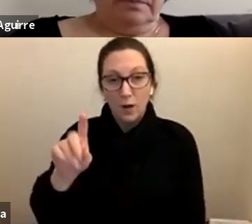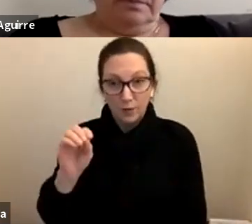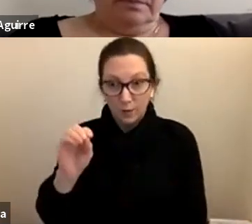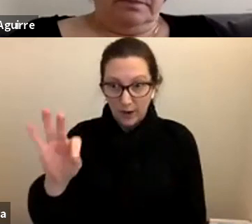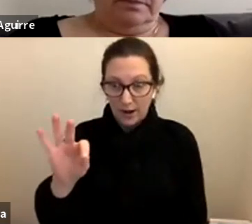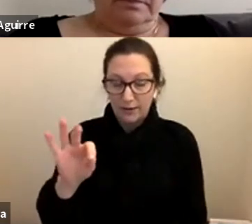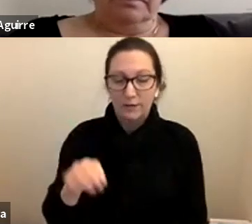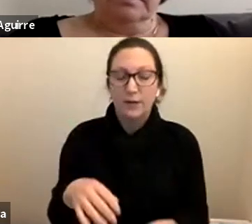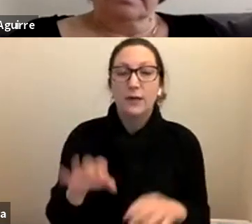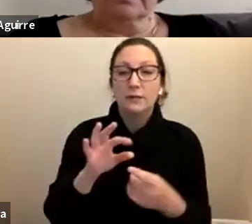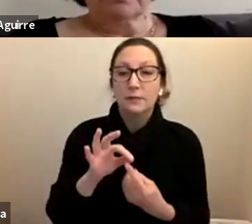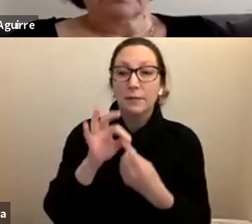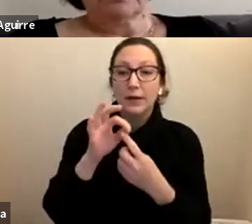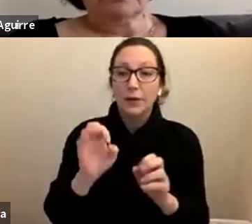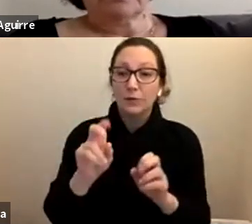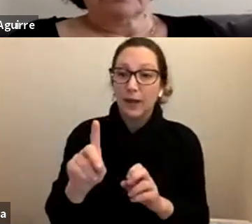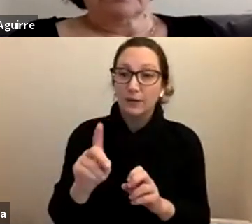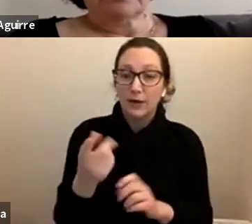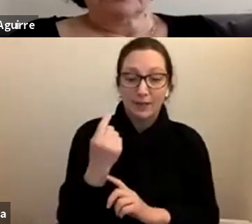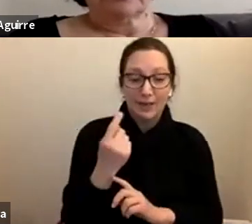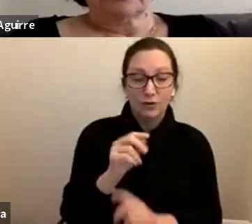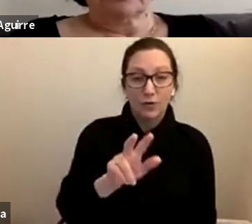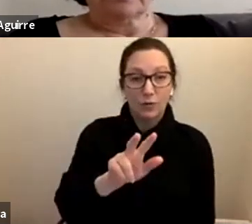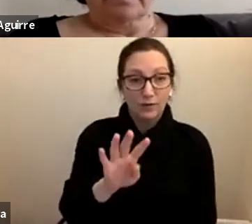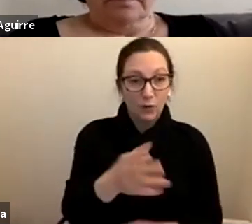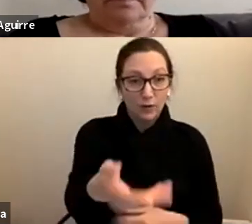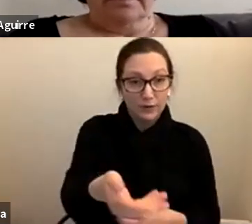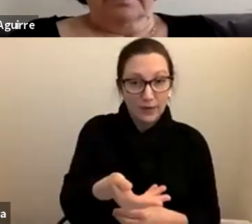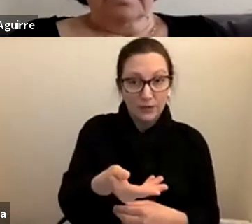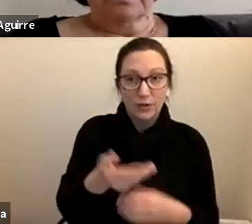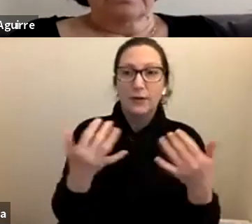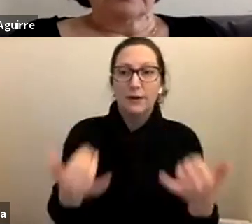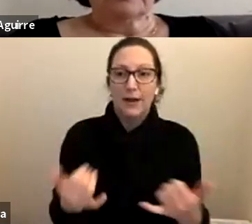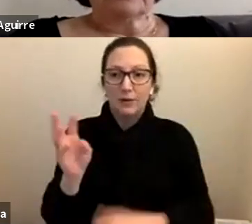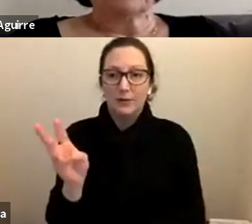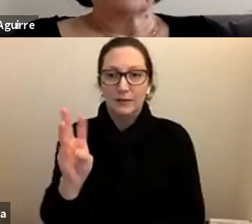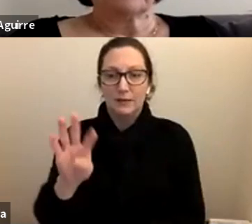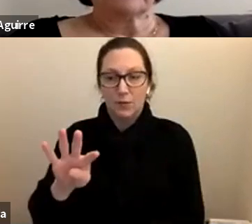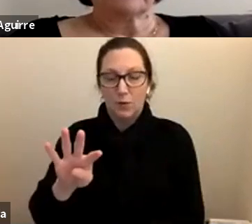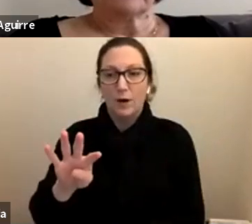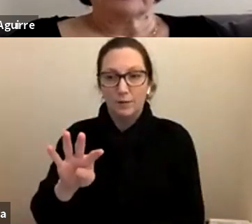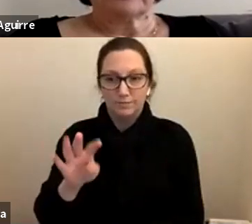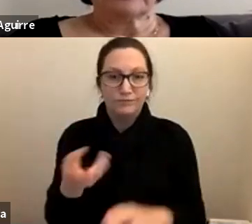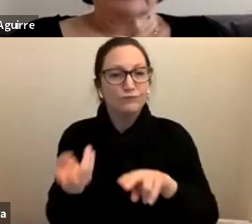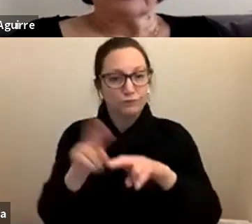then for special education, last year there were 34 invitations and there were 66 invitations this school